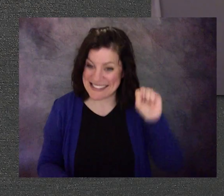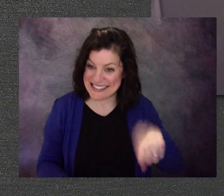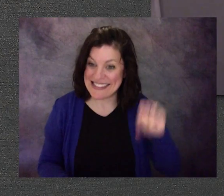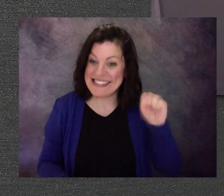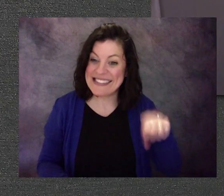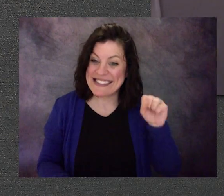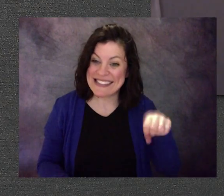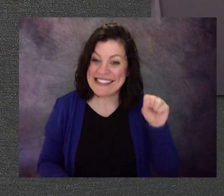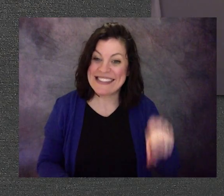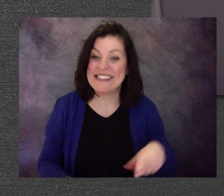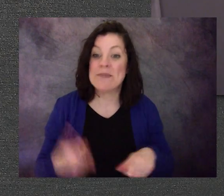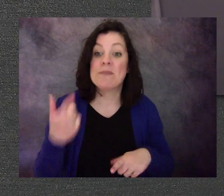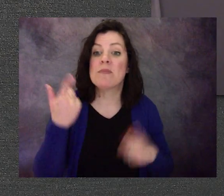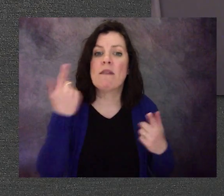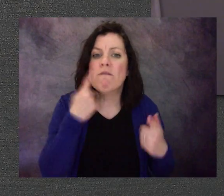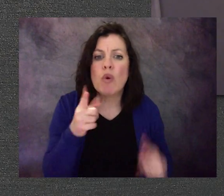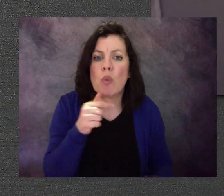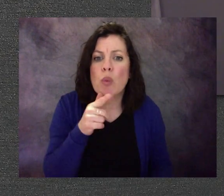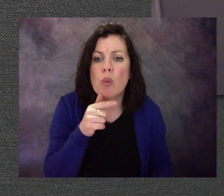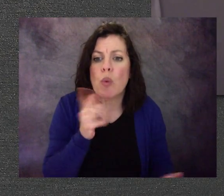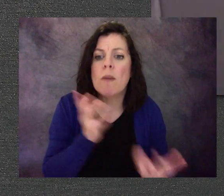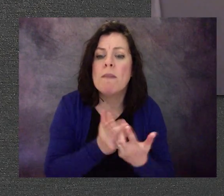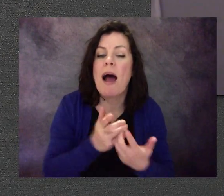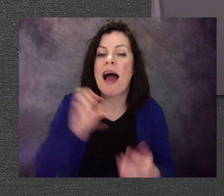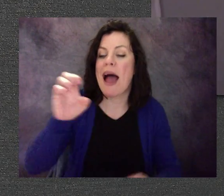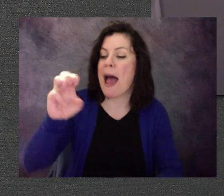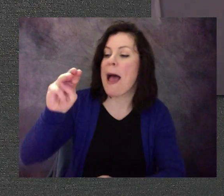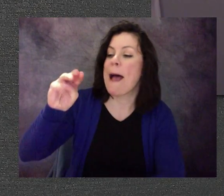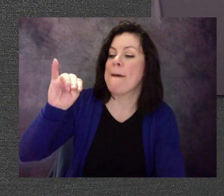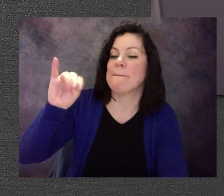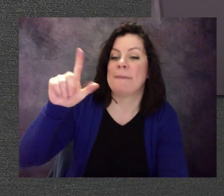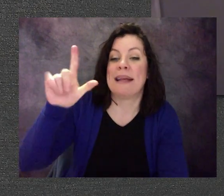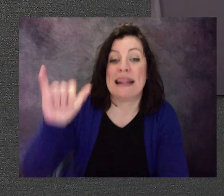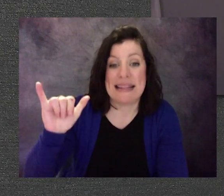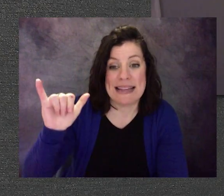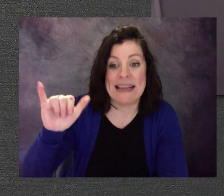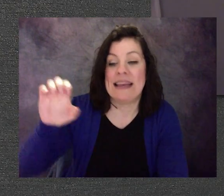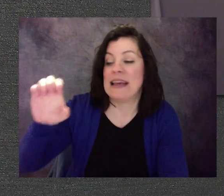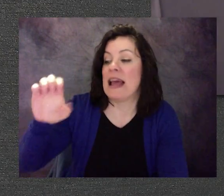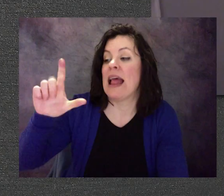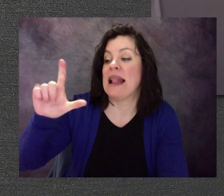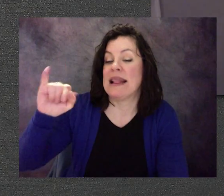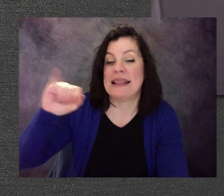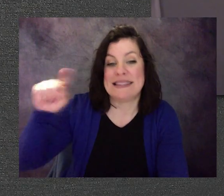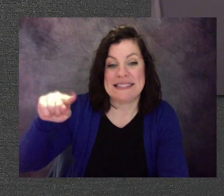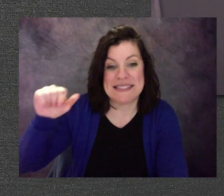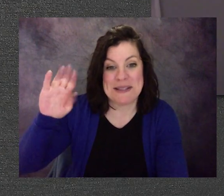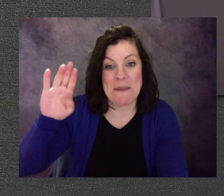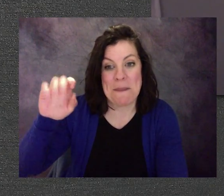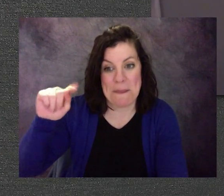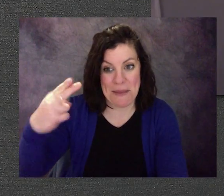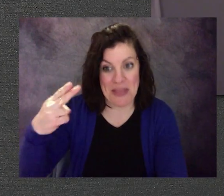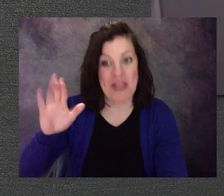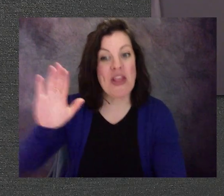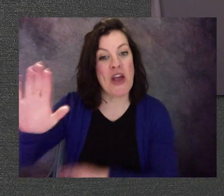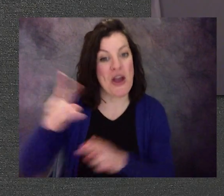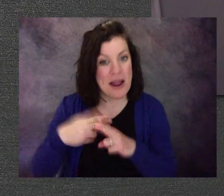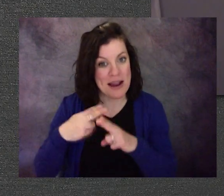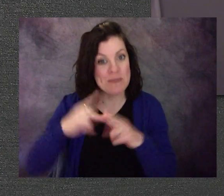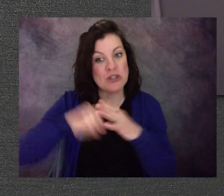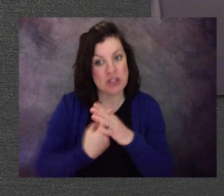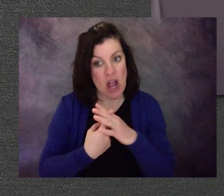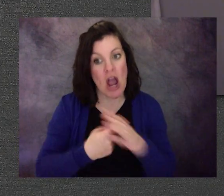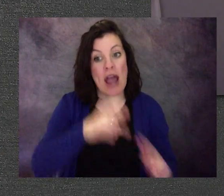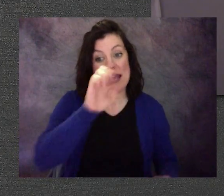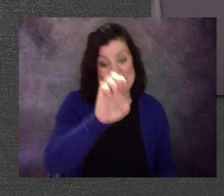to use this letter for Emily Elizabeth because her name started with the letter E. Emily starts with E, and E says